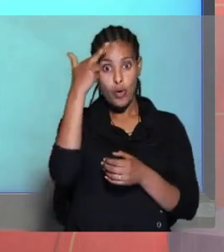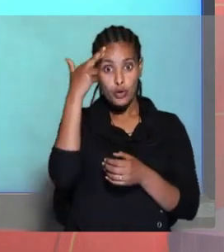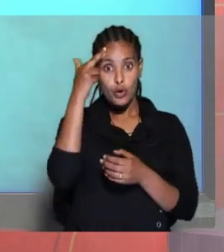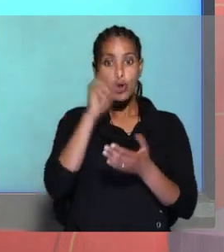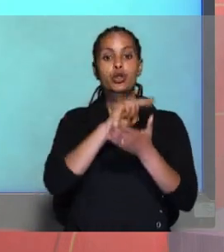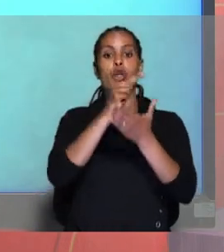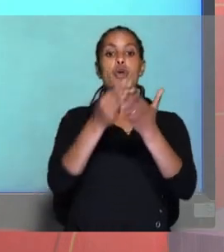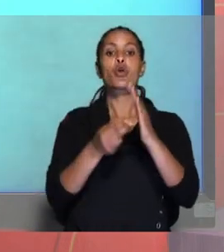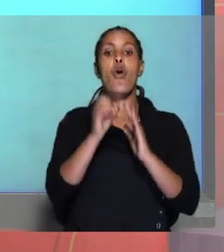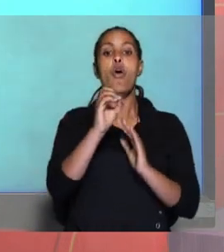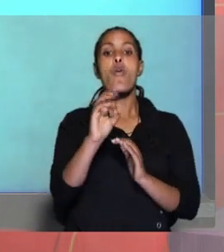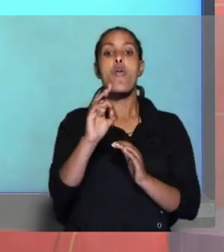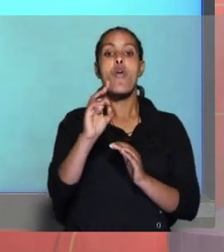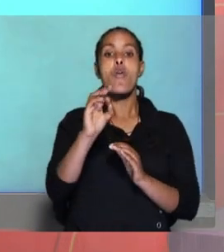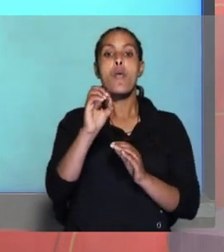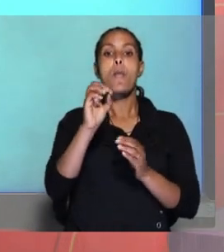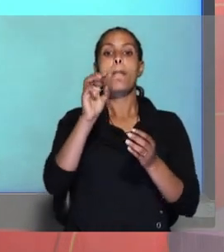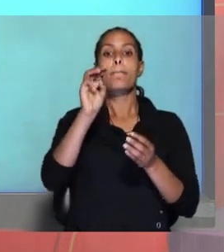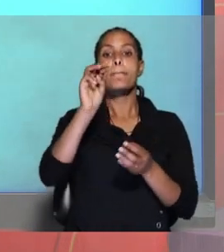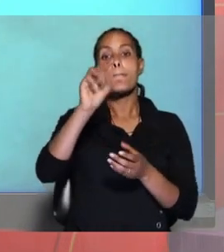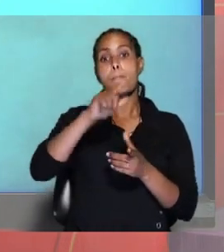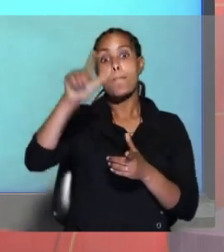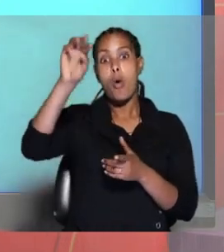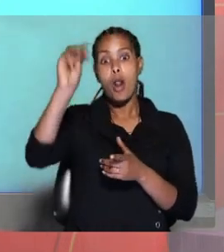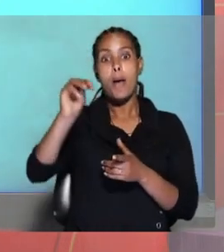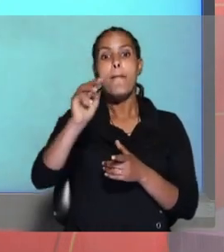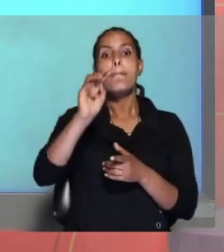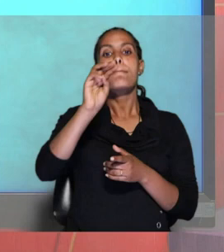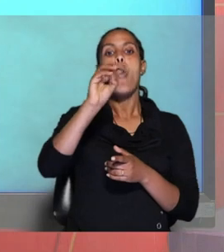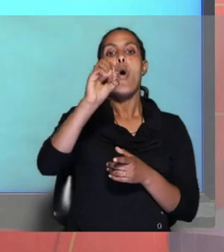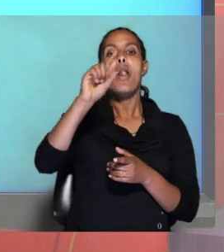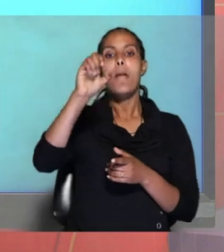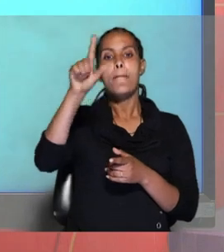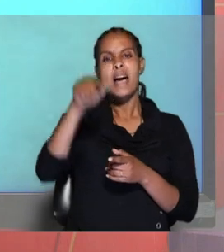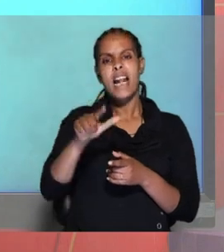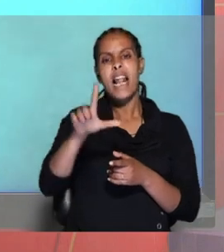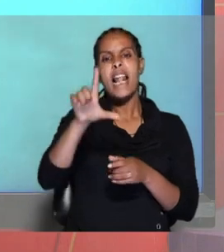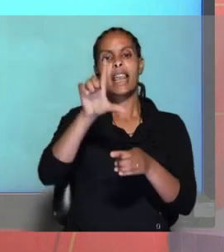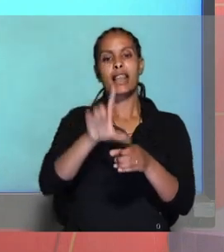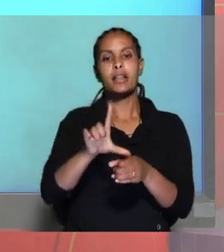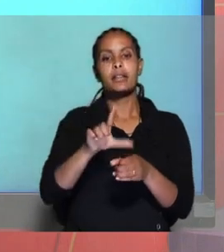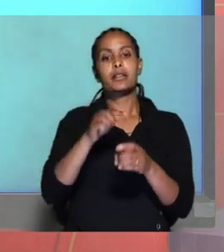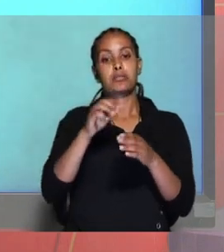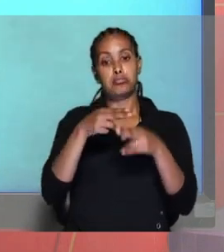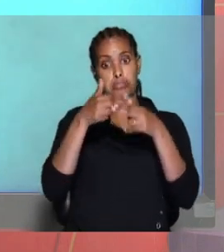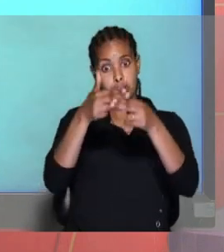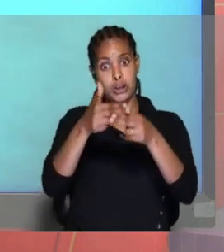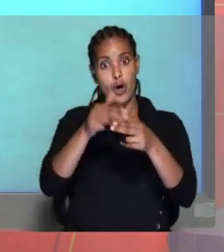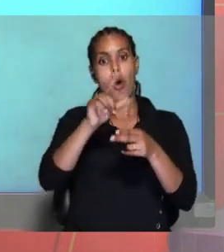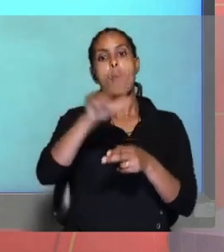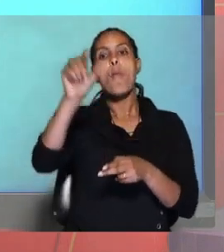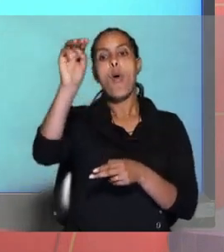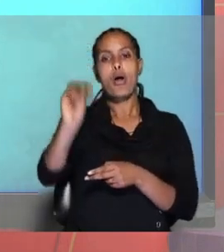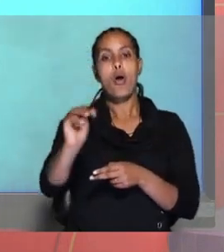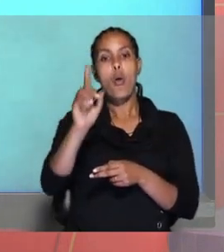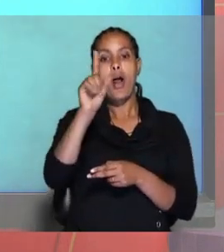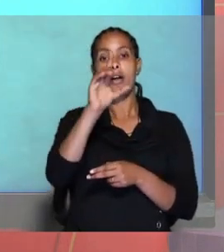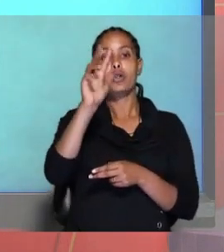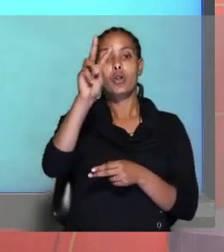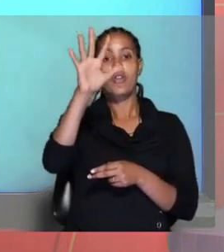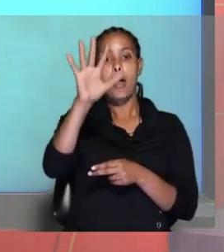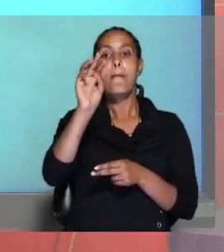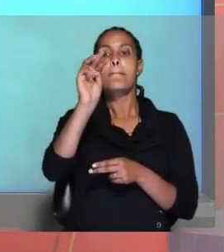the units of molarity is mole per liter, which is known as molar.